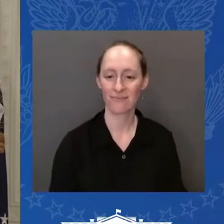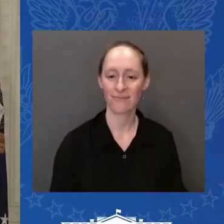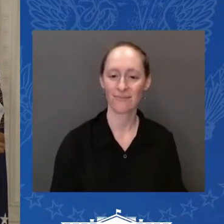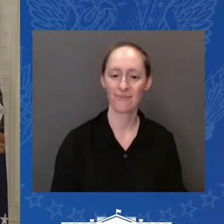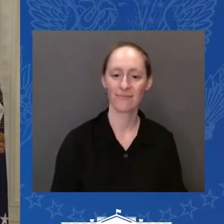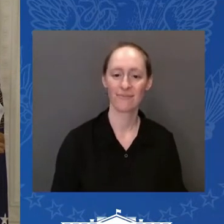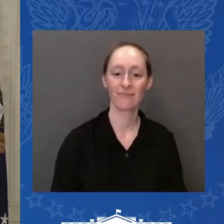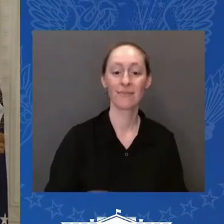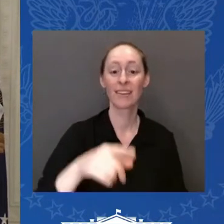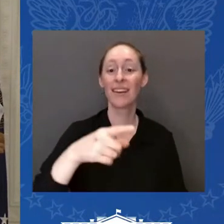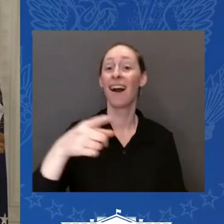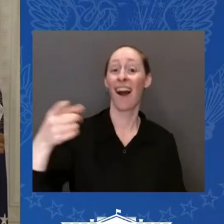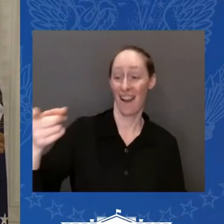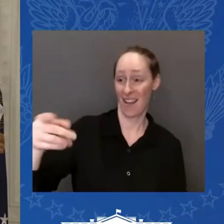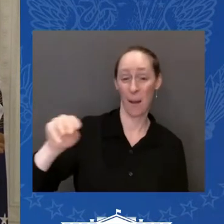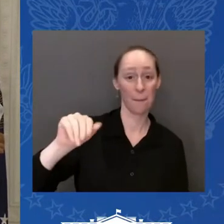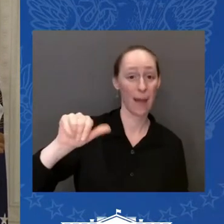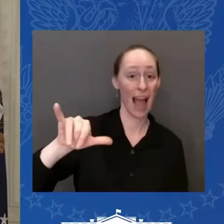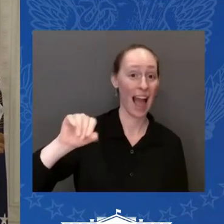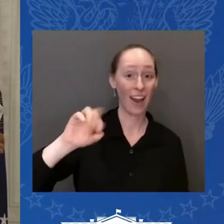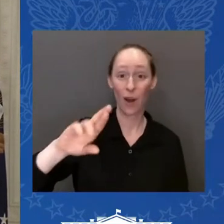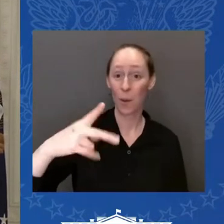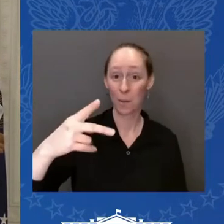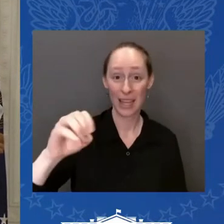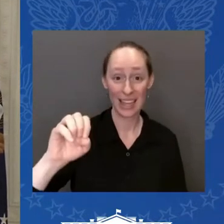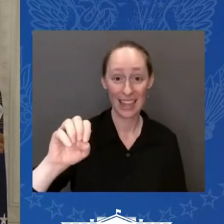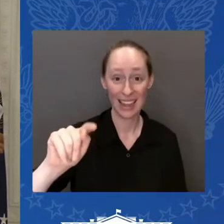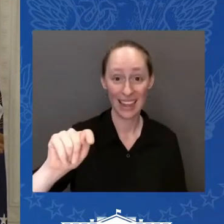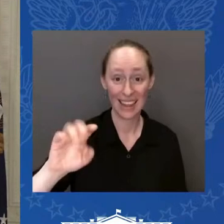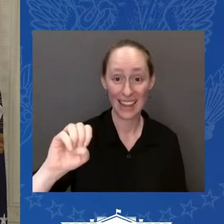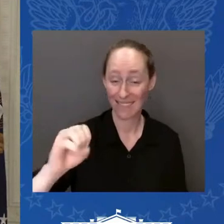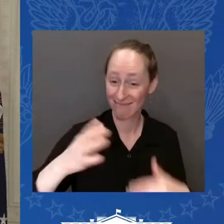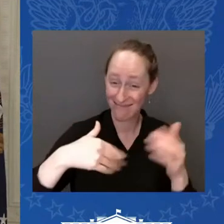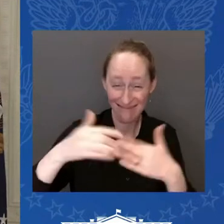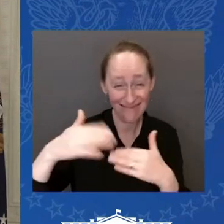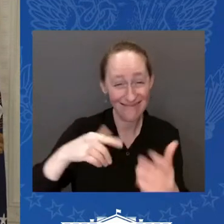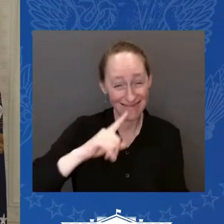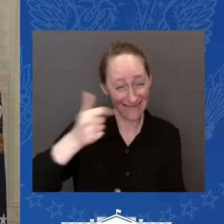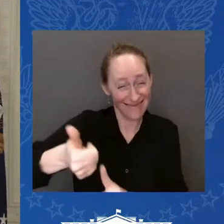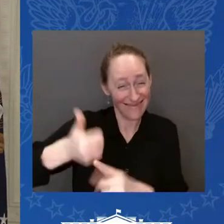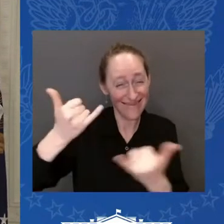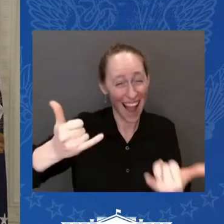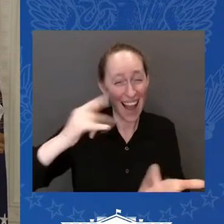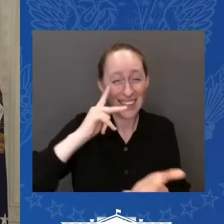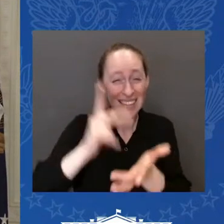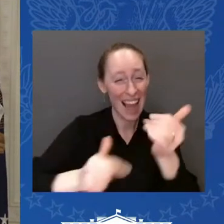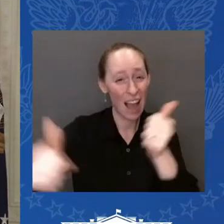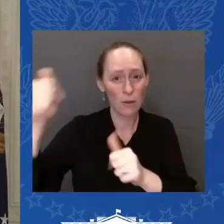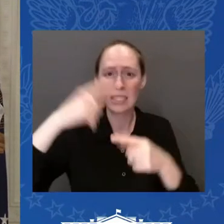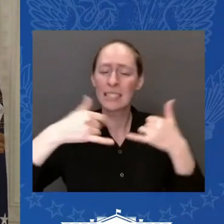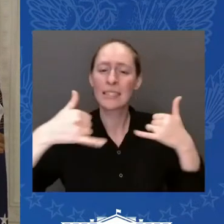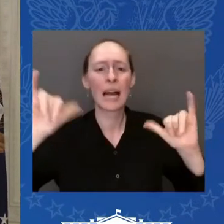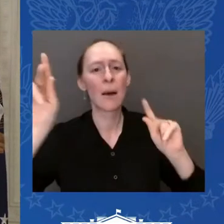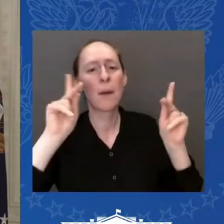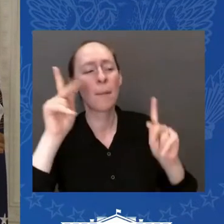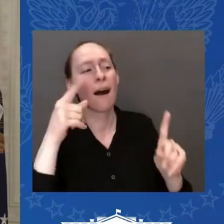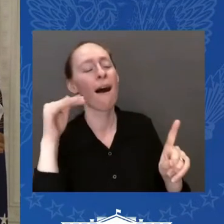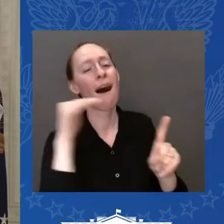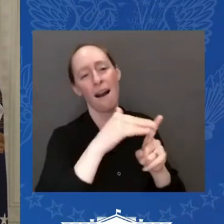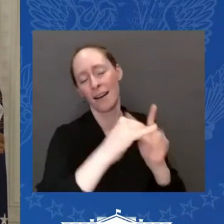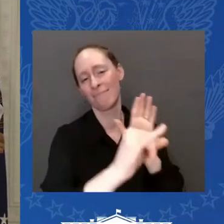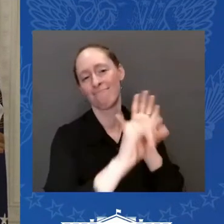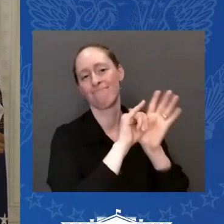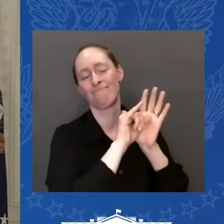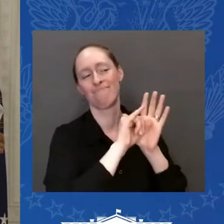even though he's the secretary, they still call him Mayor Pete. And, you know, you got Marty Walsh from Boston. I don't know